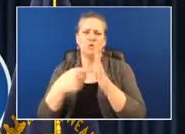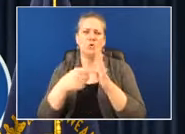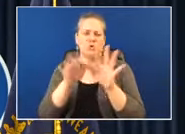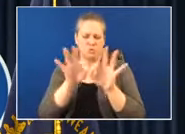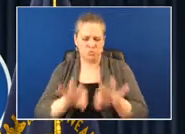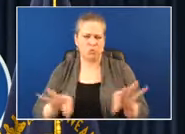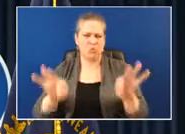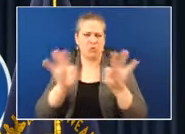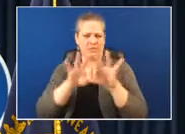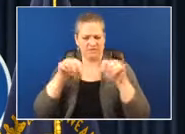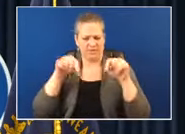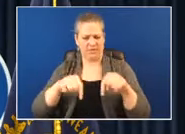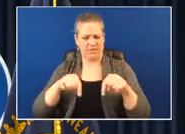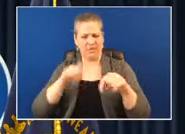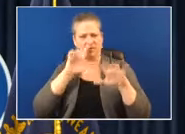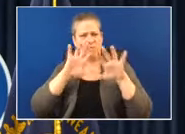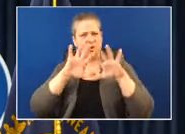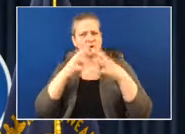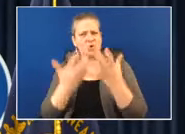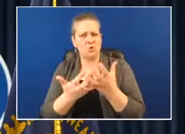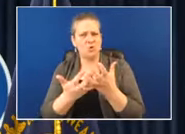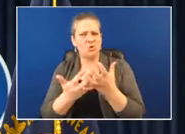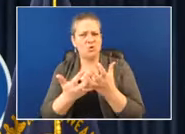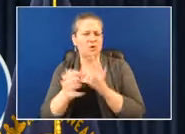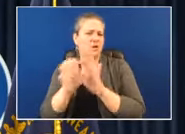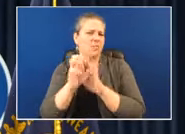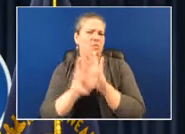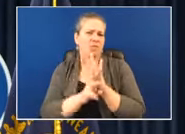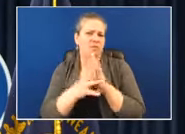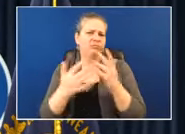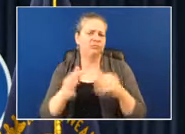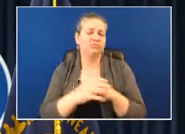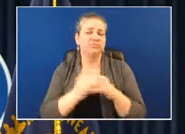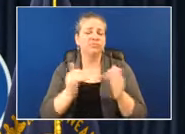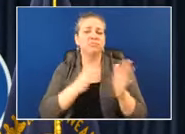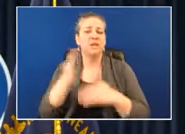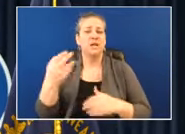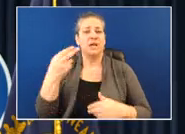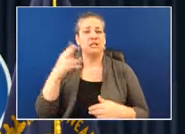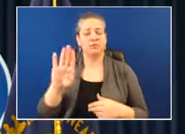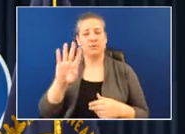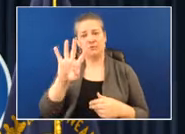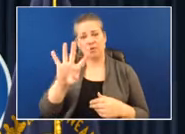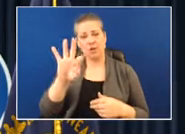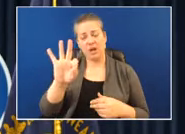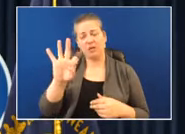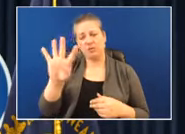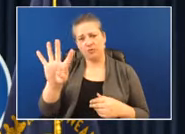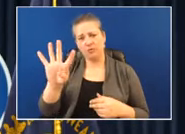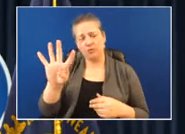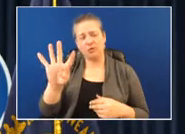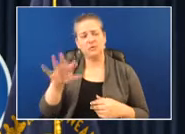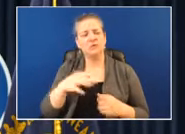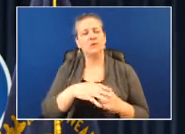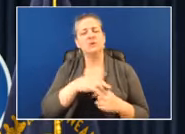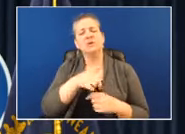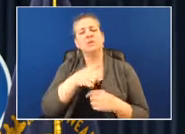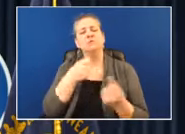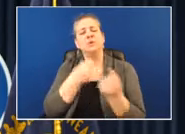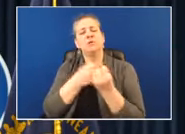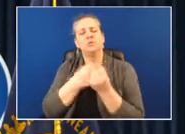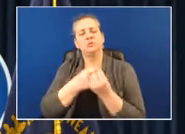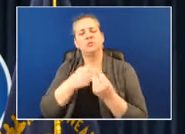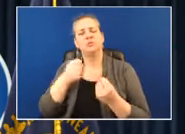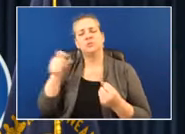to the entire Commonwealth. All right, next is House Bill 494. It's sponsored by Representative Deanna Fraser